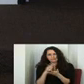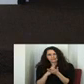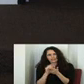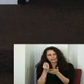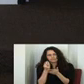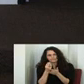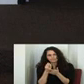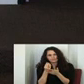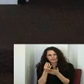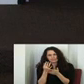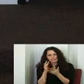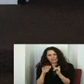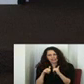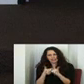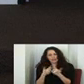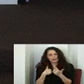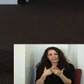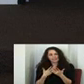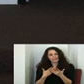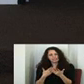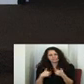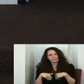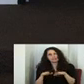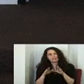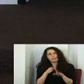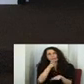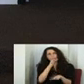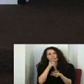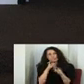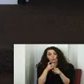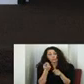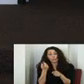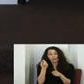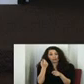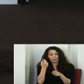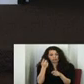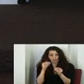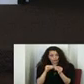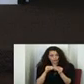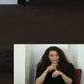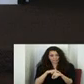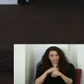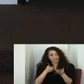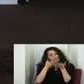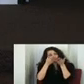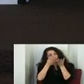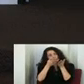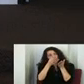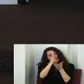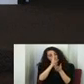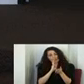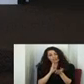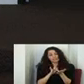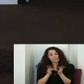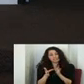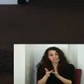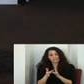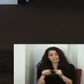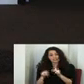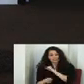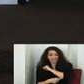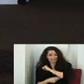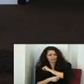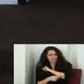can I yield control one more time back to the God who I believe was with Jesus in the hour of temptation, who I believe